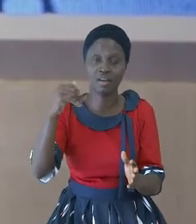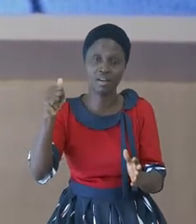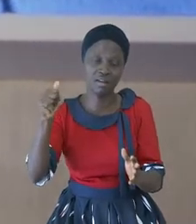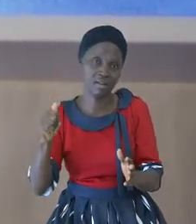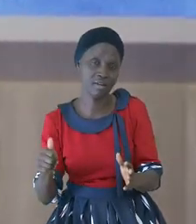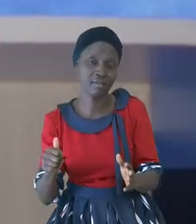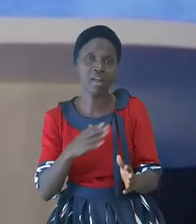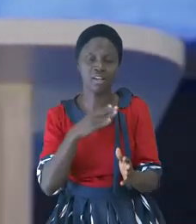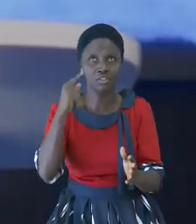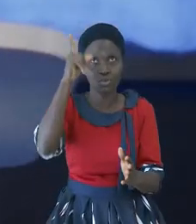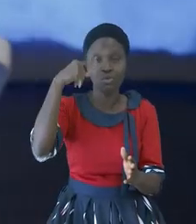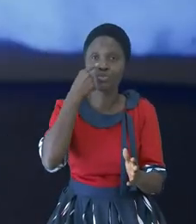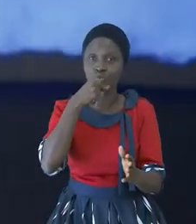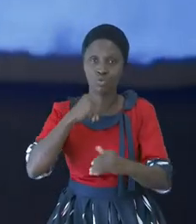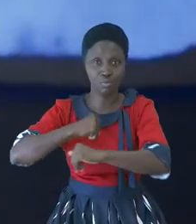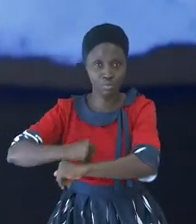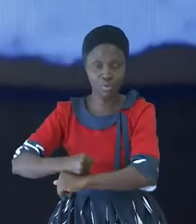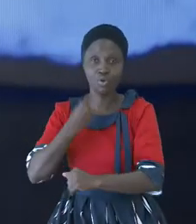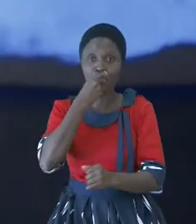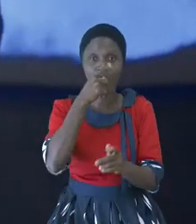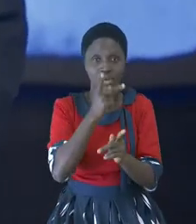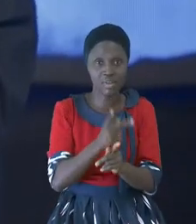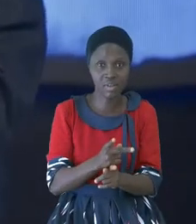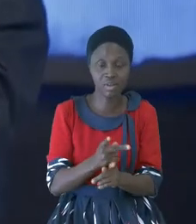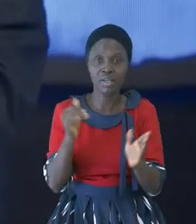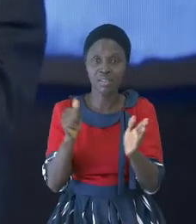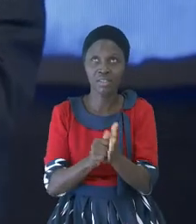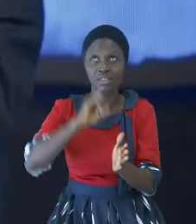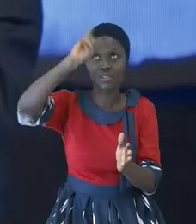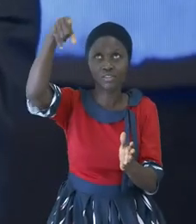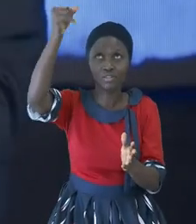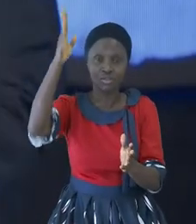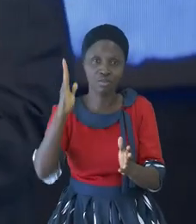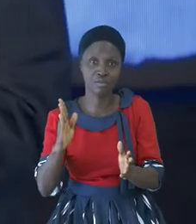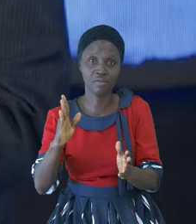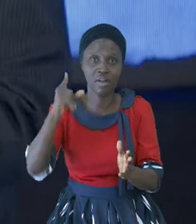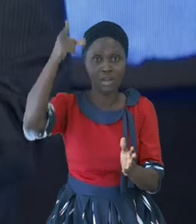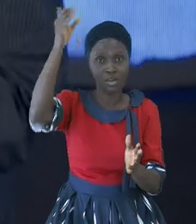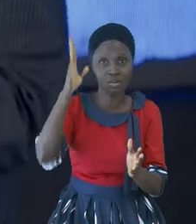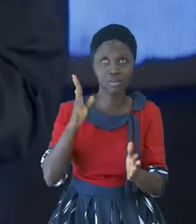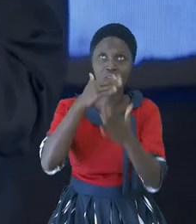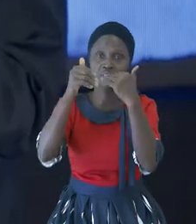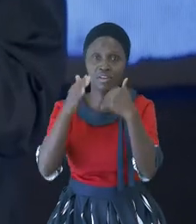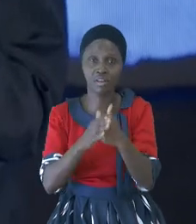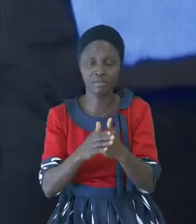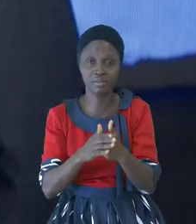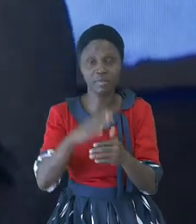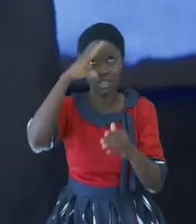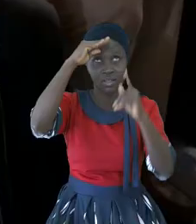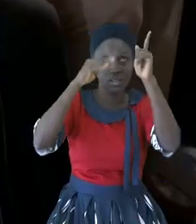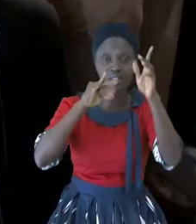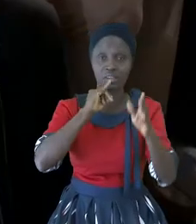one who protects, and the one who preserves, that Jehovah God in heaven, El Shaddai, he